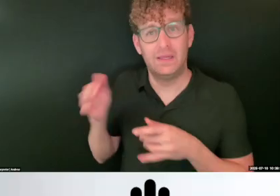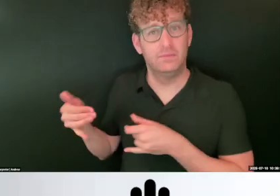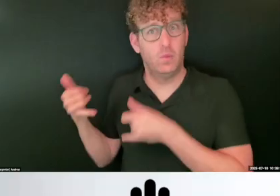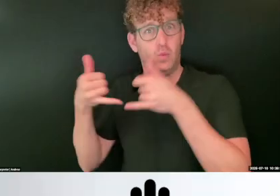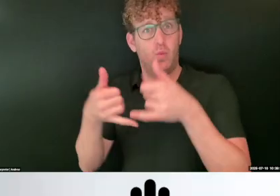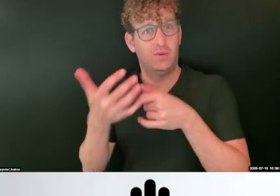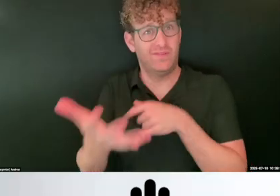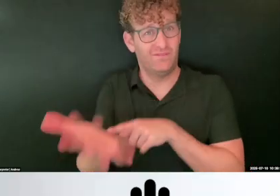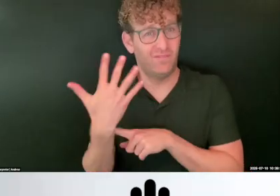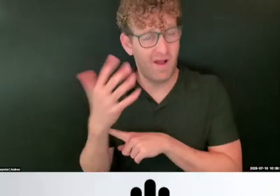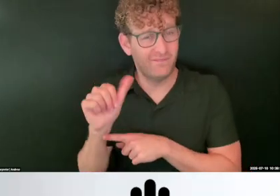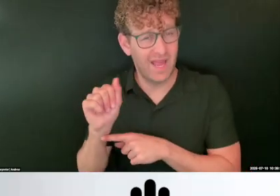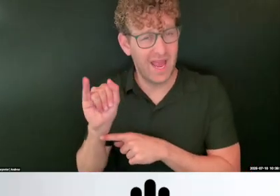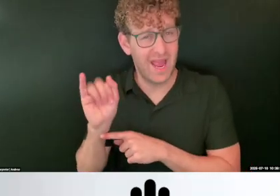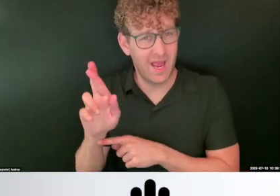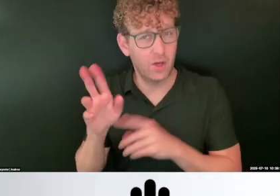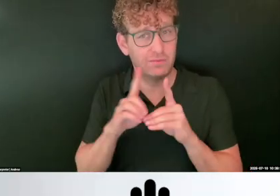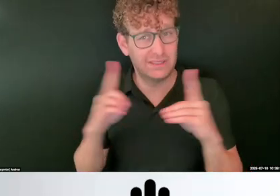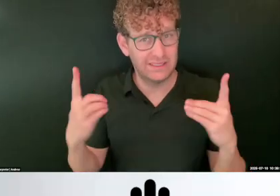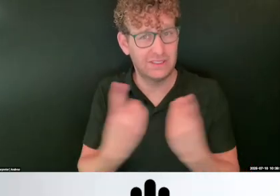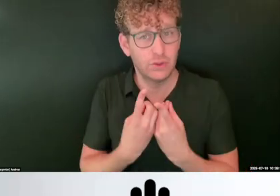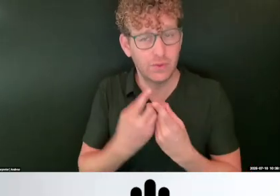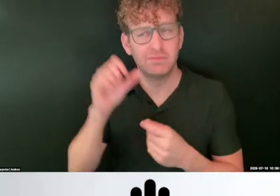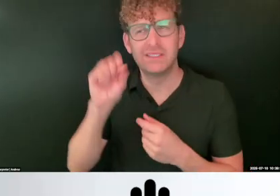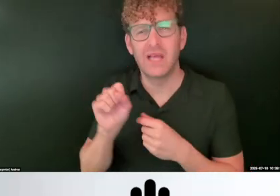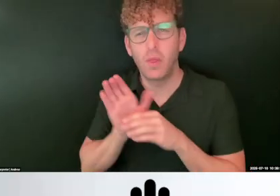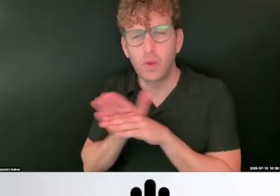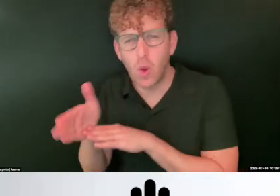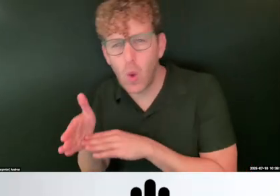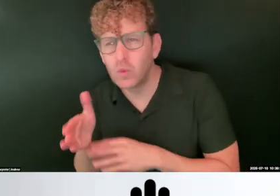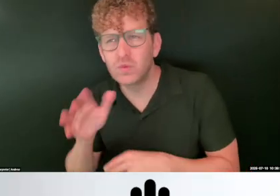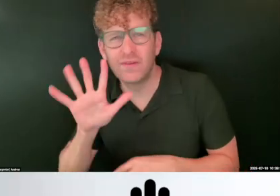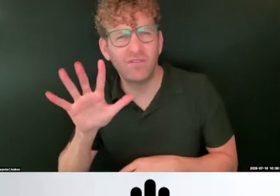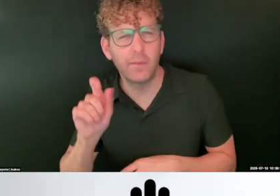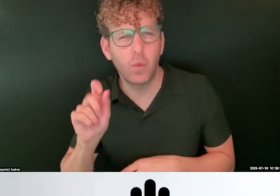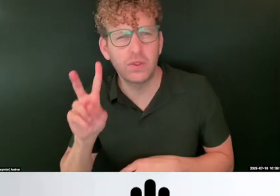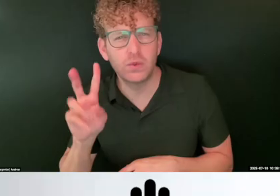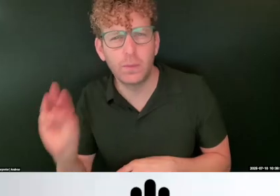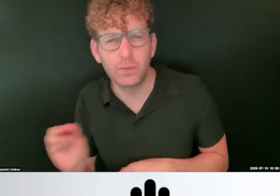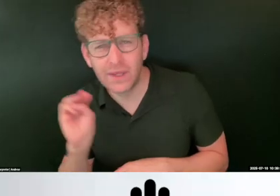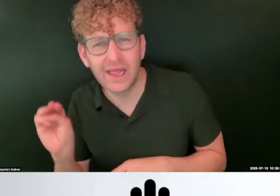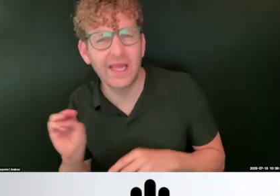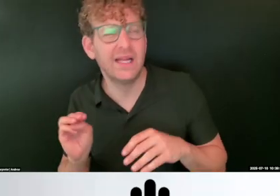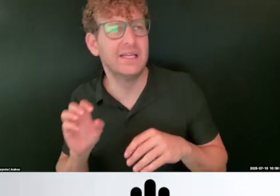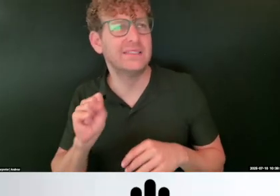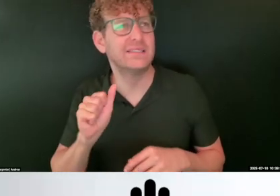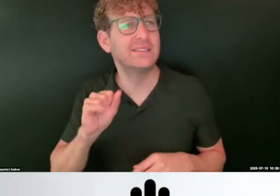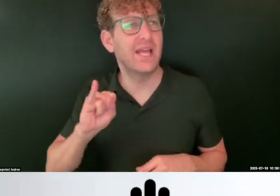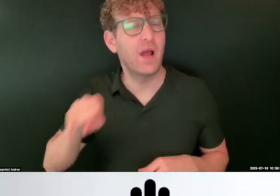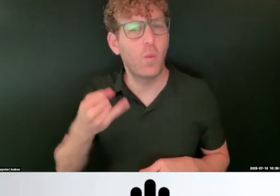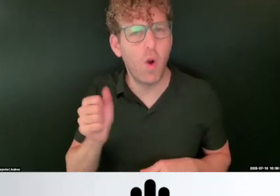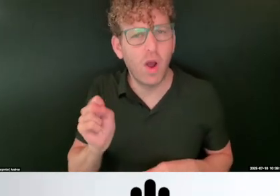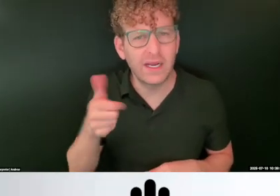was awarded about 5.2 million. San Joaquin was about 1.9 million. San Diego